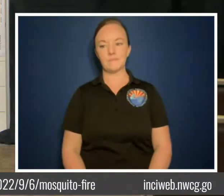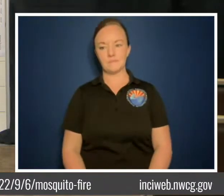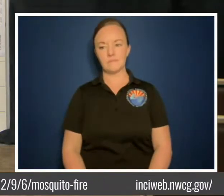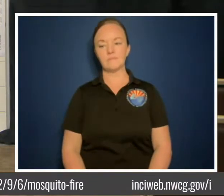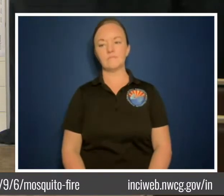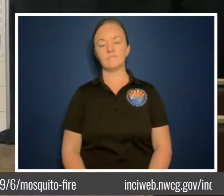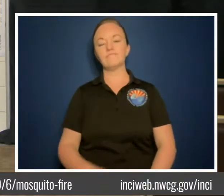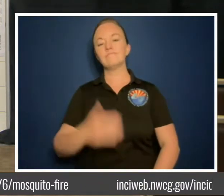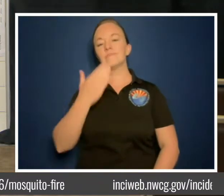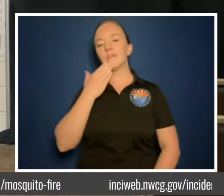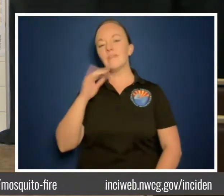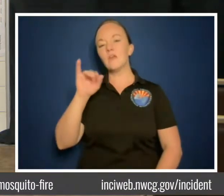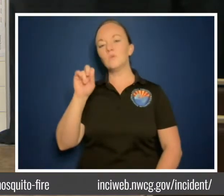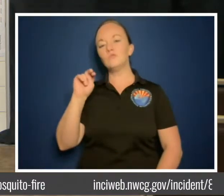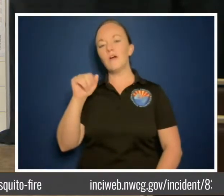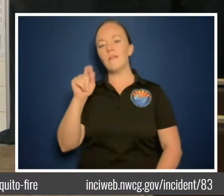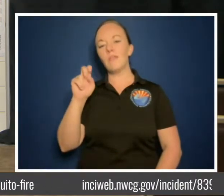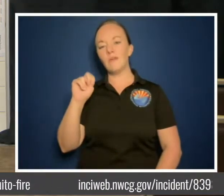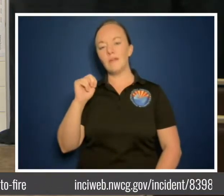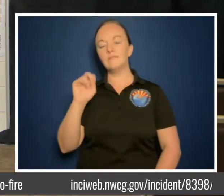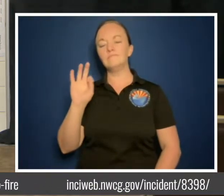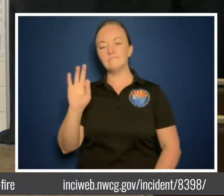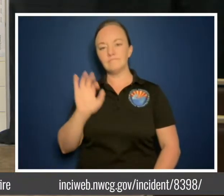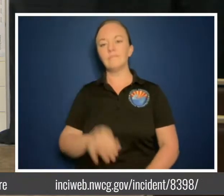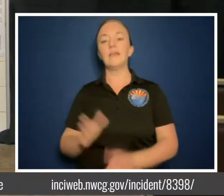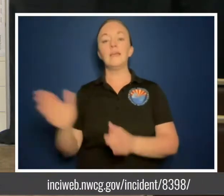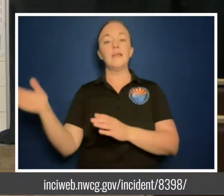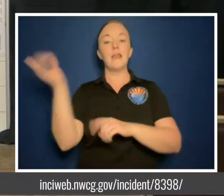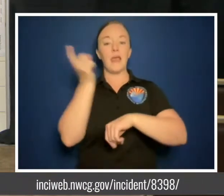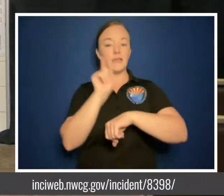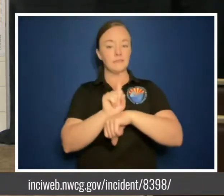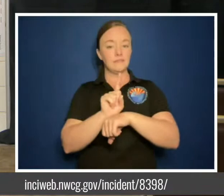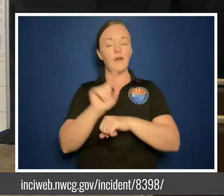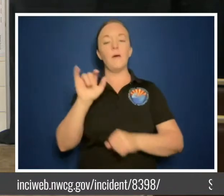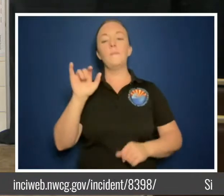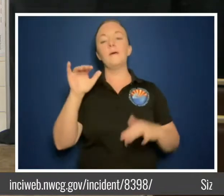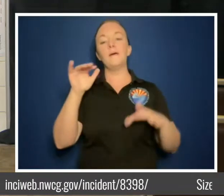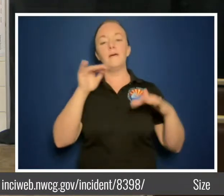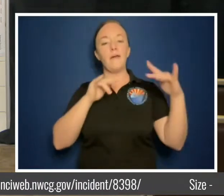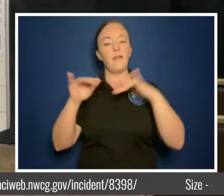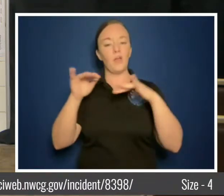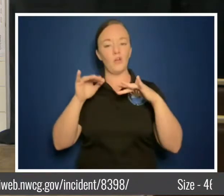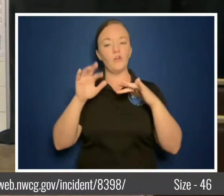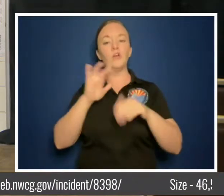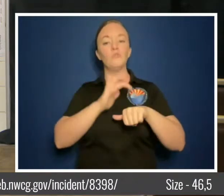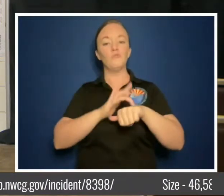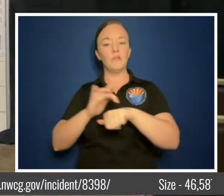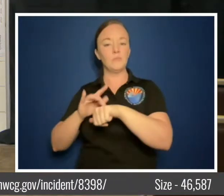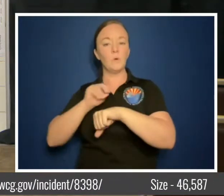Great. Thank you, Jonathan. Appreciate that. Next up, we're going to bring our Air Resource Advisor, Lee Tarnay.